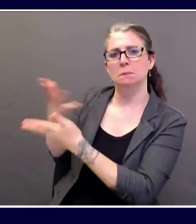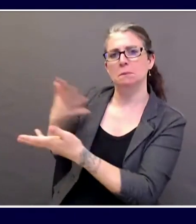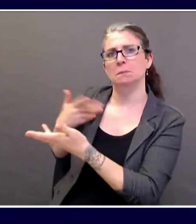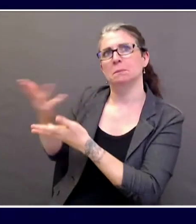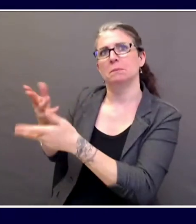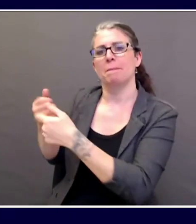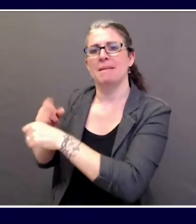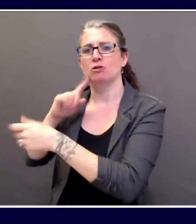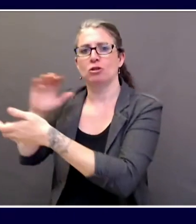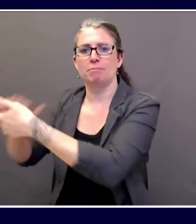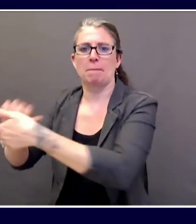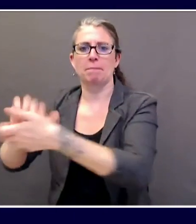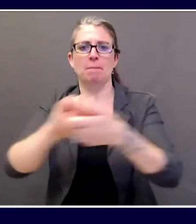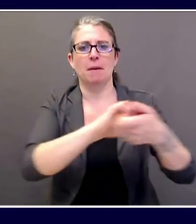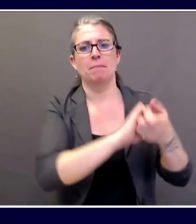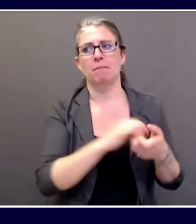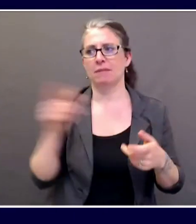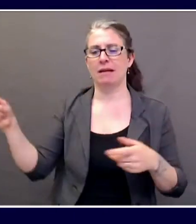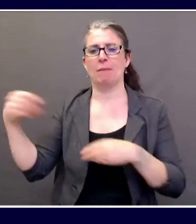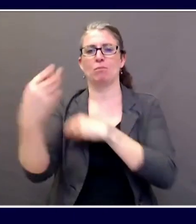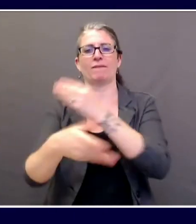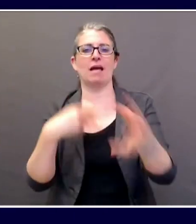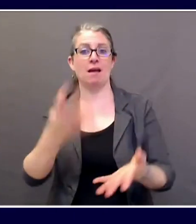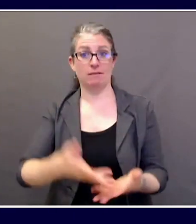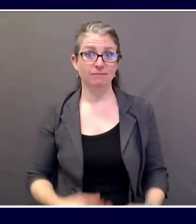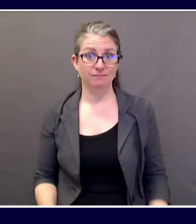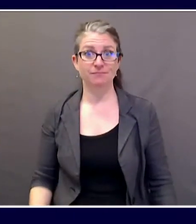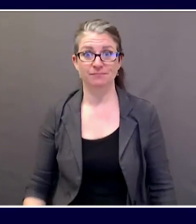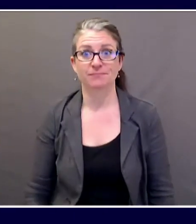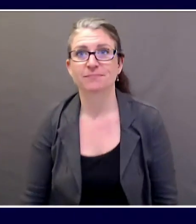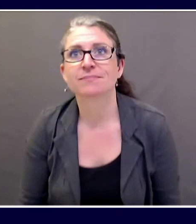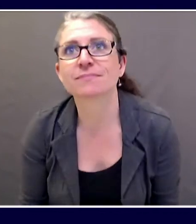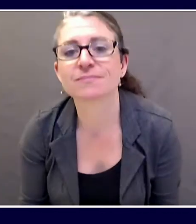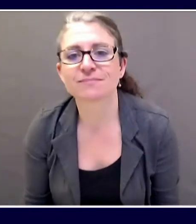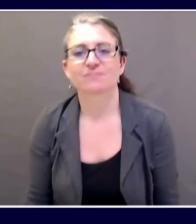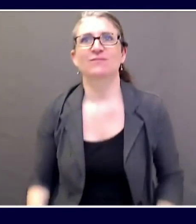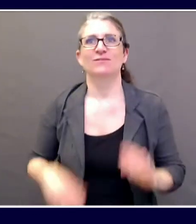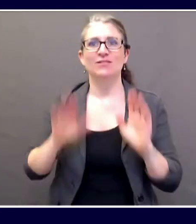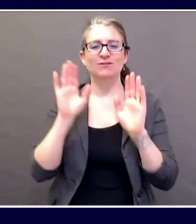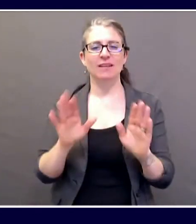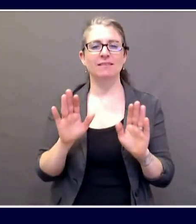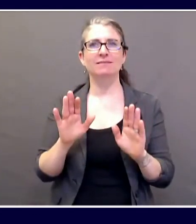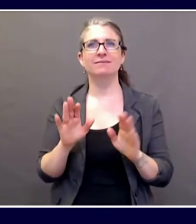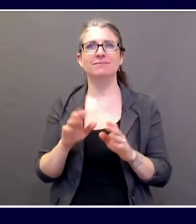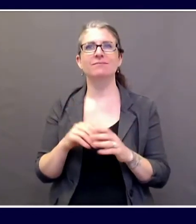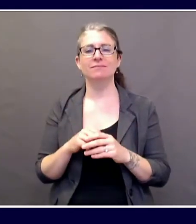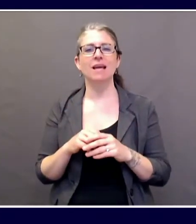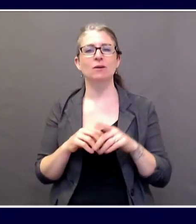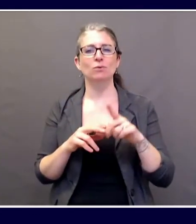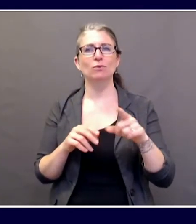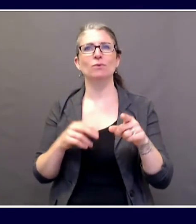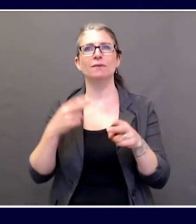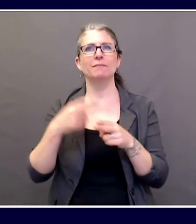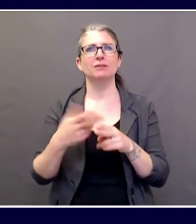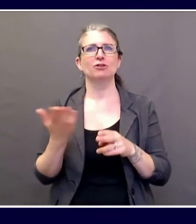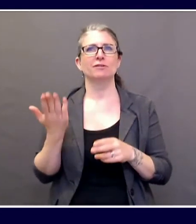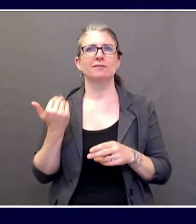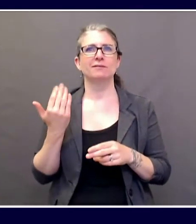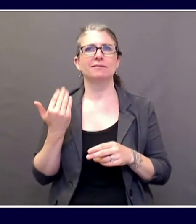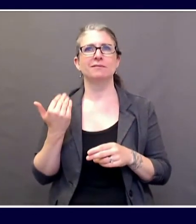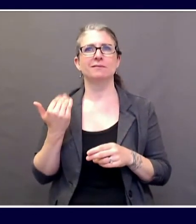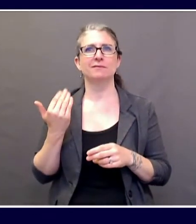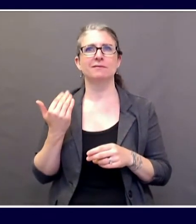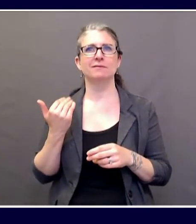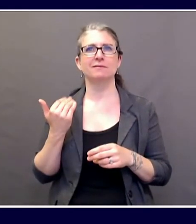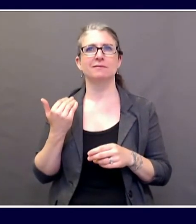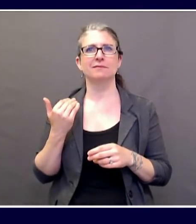vaccine. Great. And I also just wanted to check in. We've talked in the past about that chunk of data on the racial and ethnicity breakdown